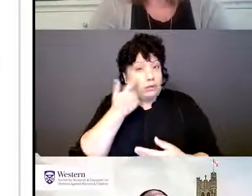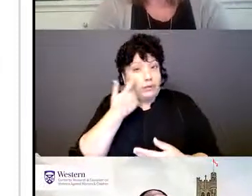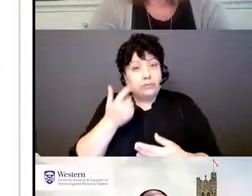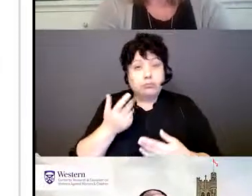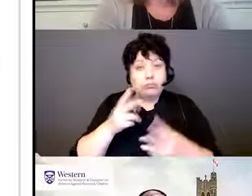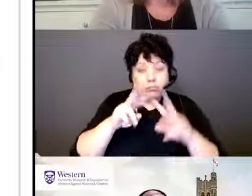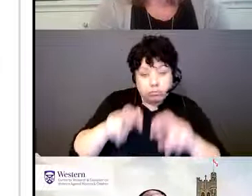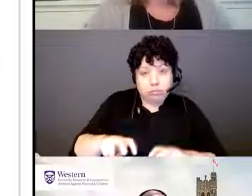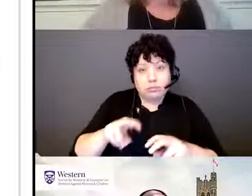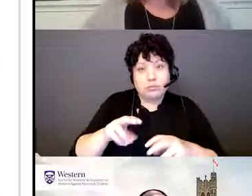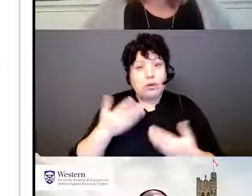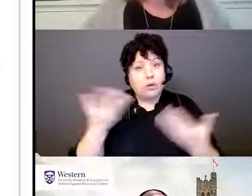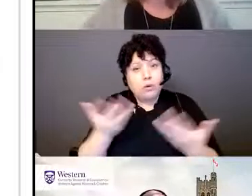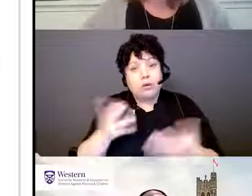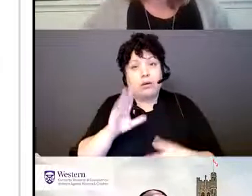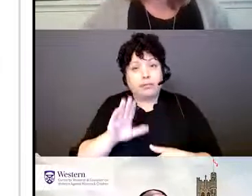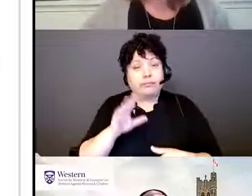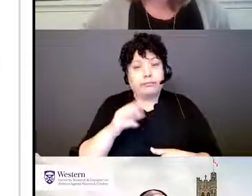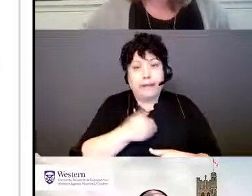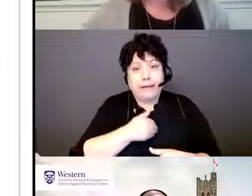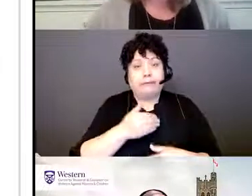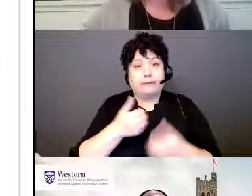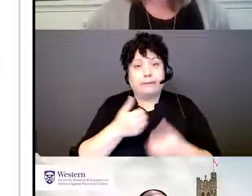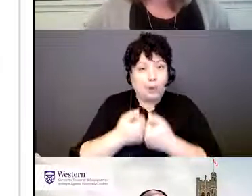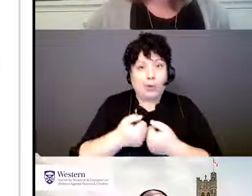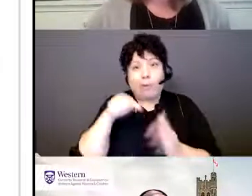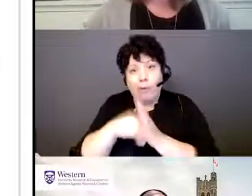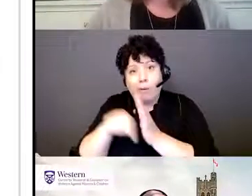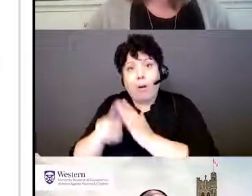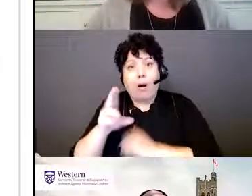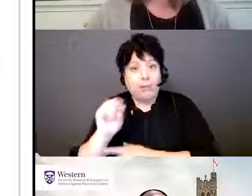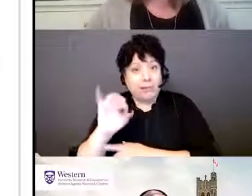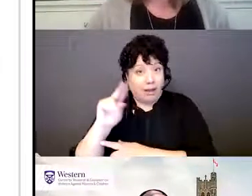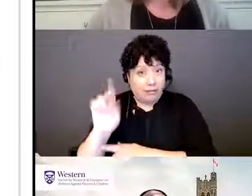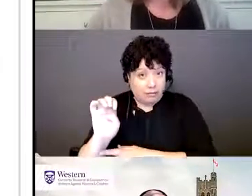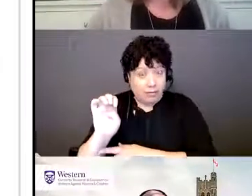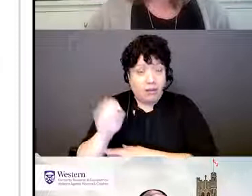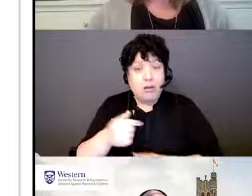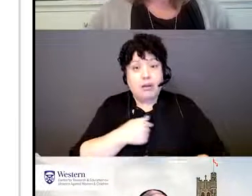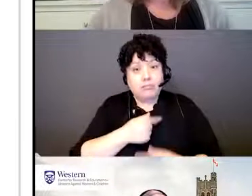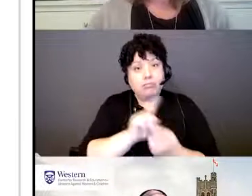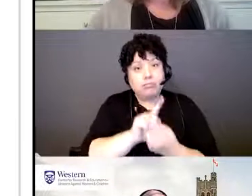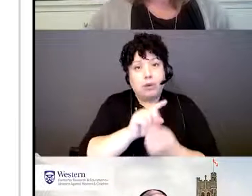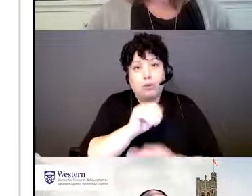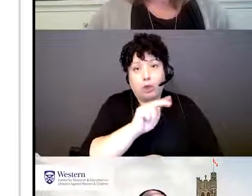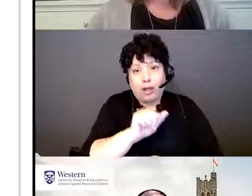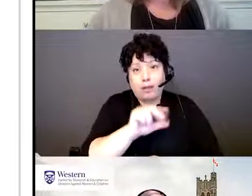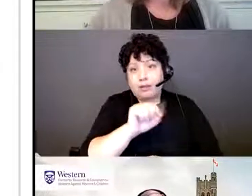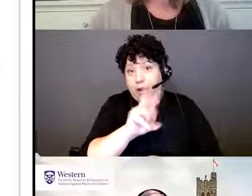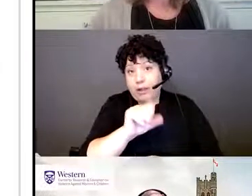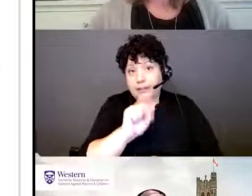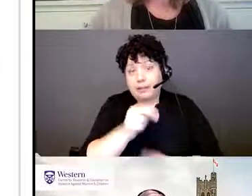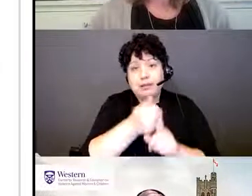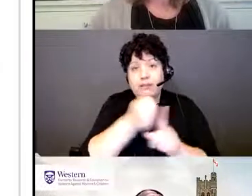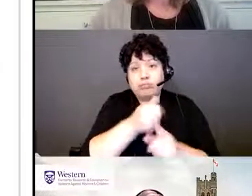issue of domestic homicides. I was fortunate to work with Myrna Dawson, a criminologist